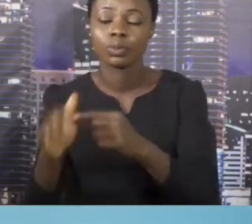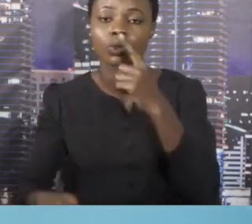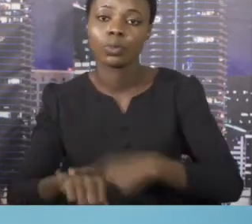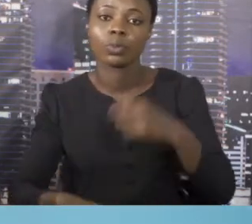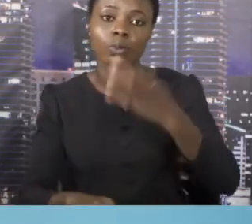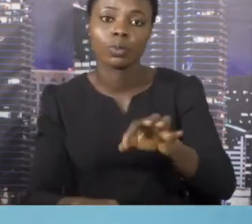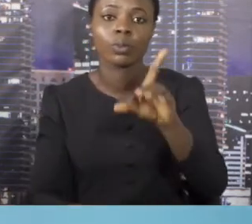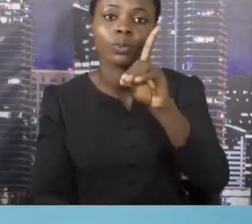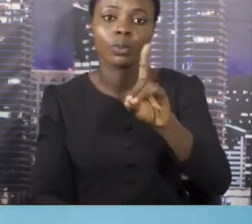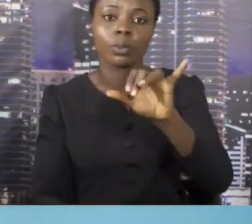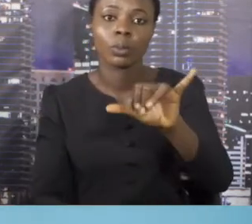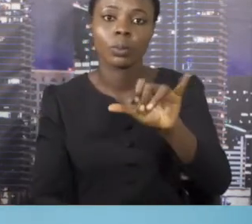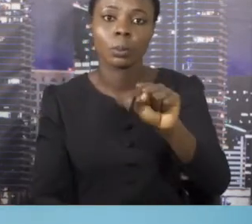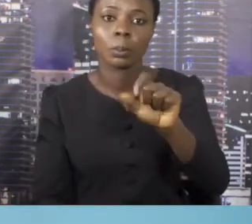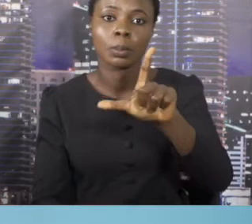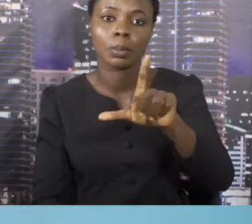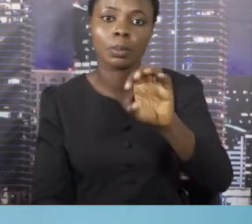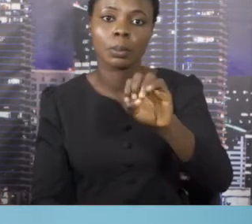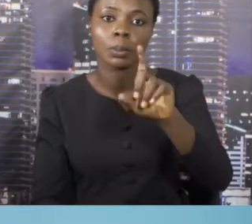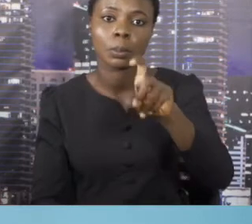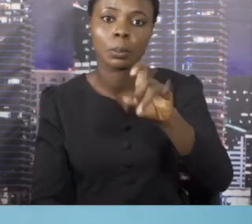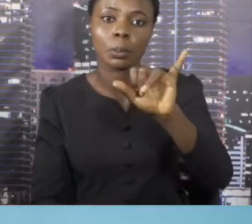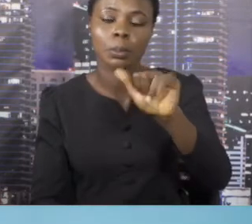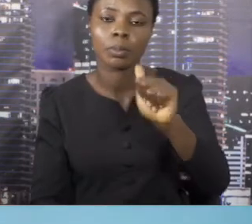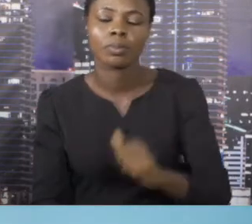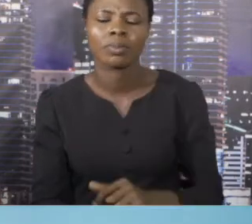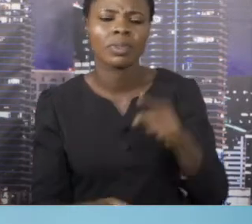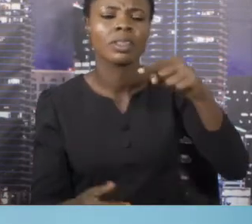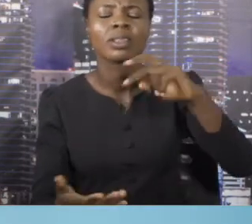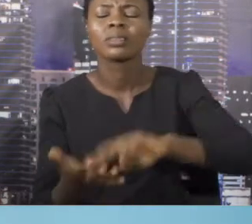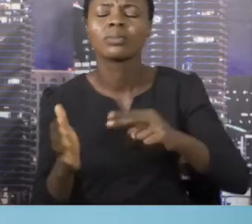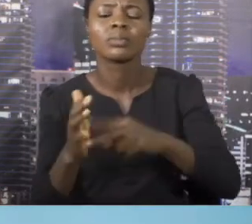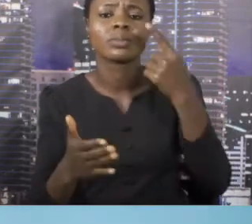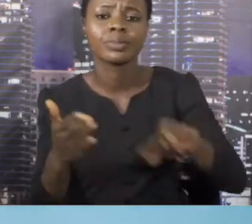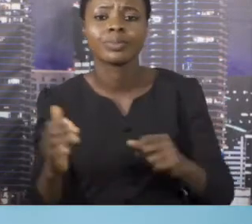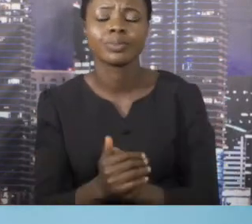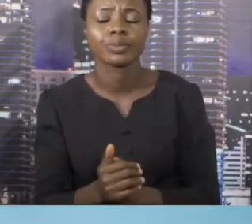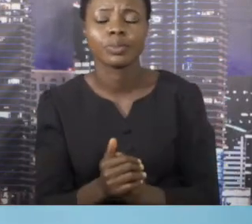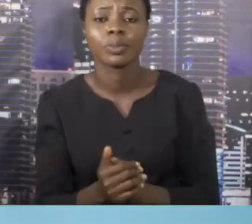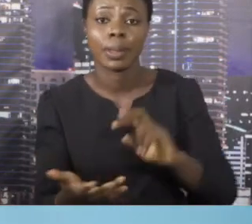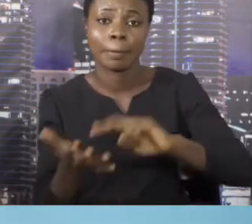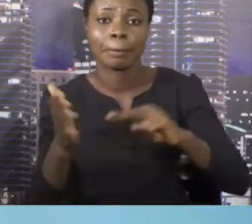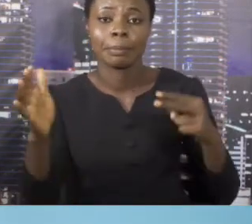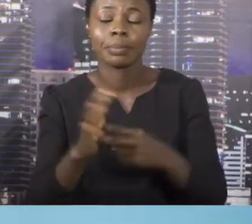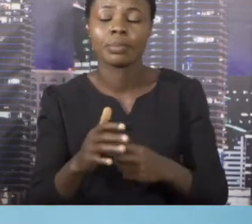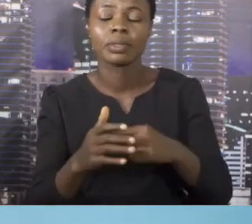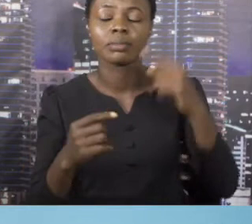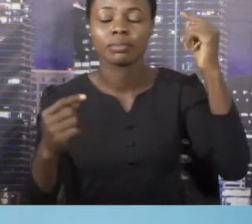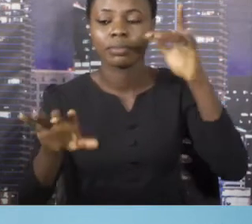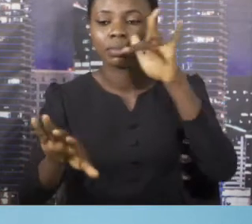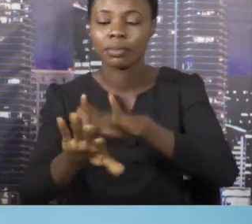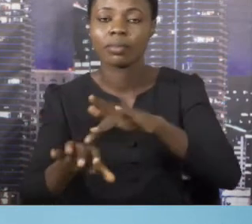some warning signs of dyslexia. What is dyslexia? Dyslexia is a